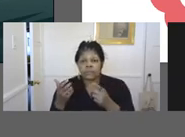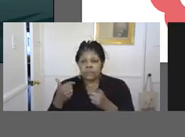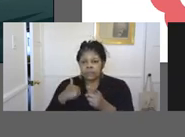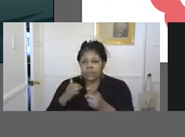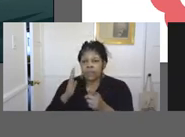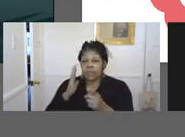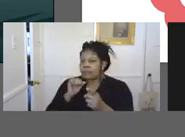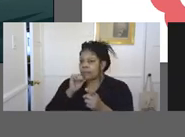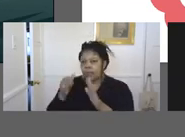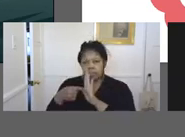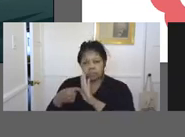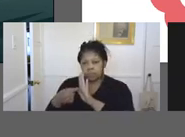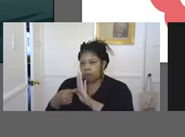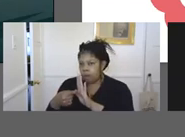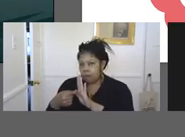instead of showing